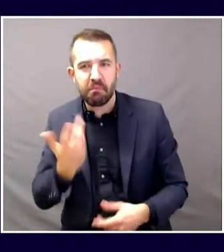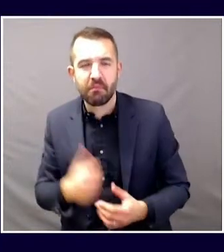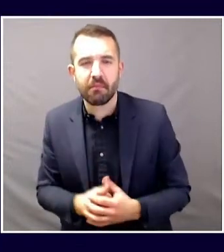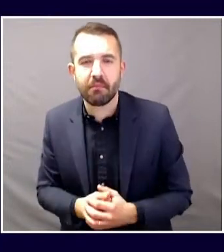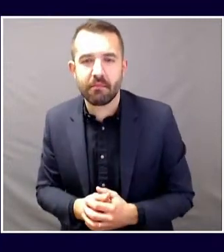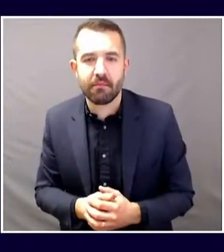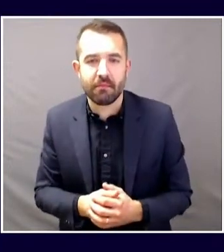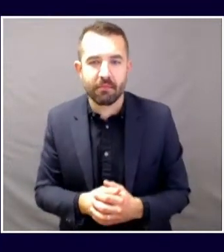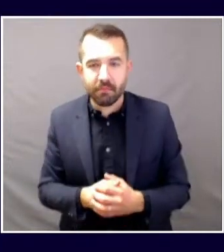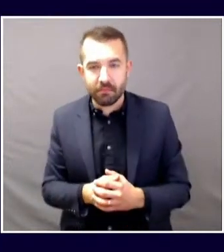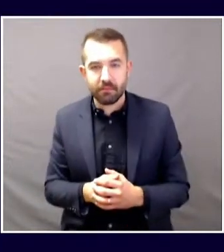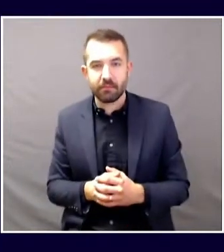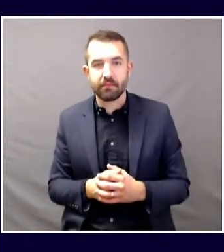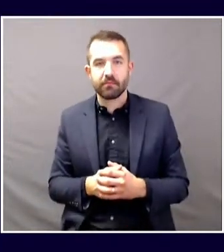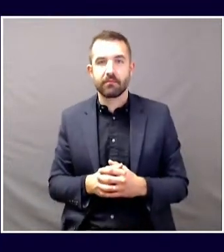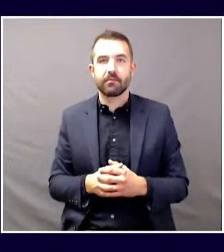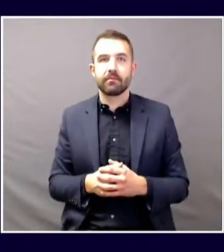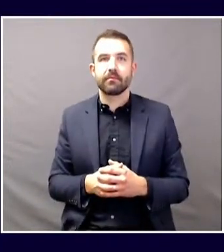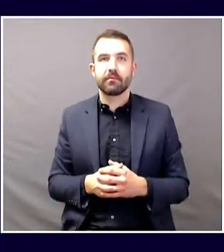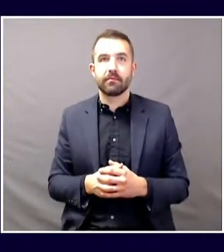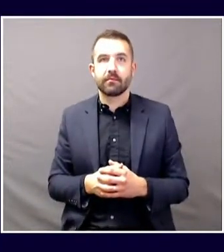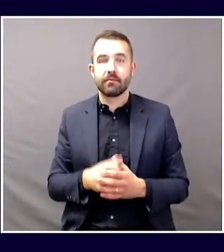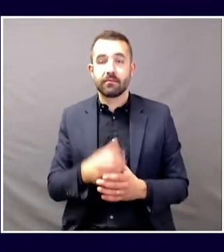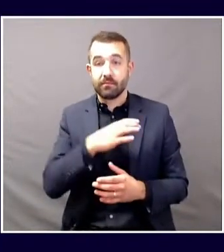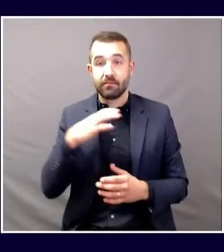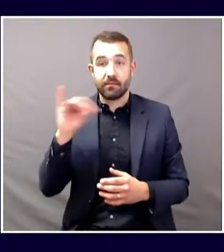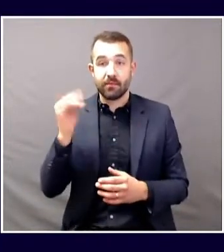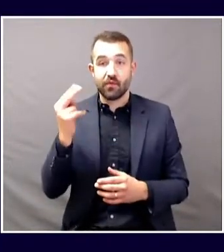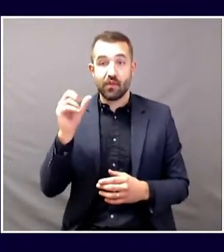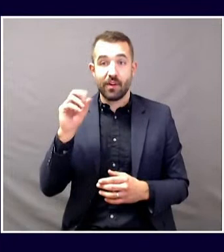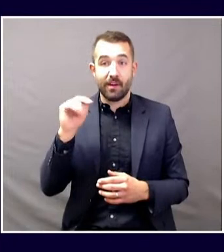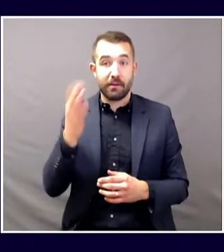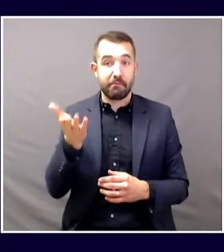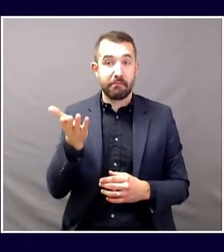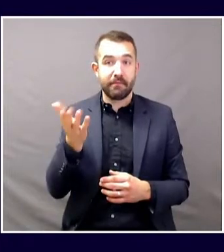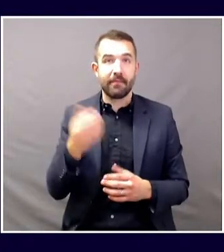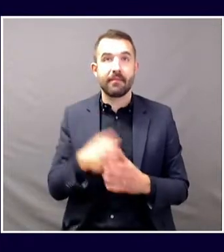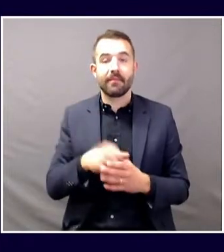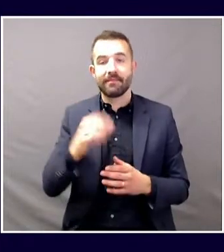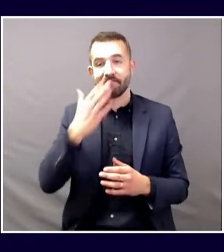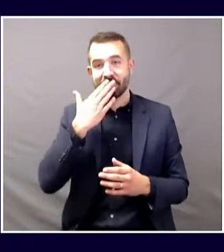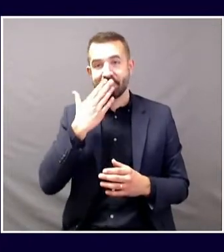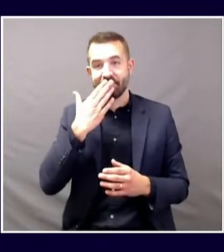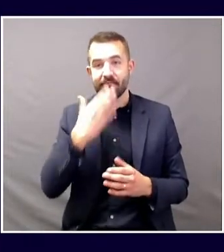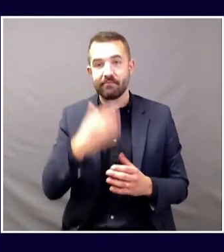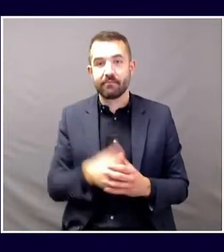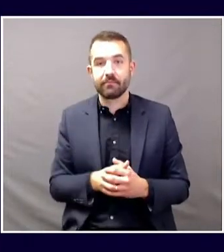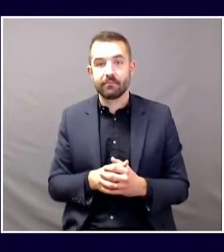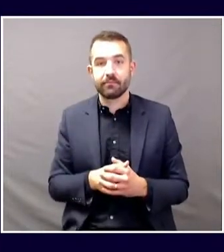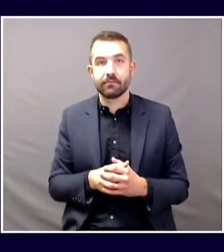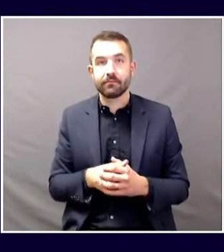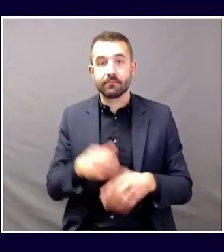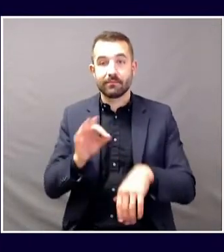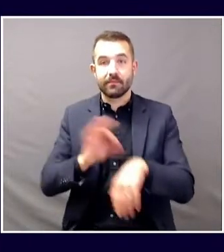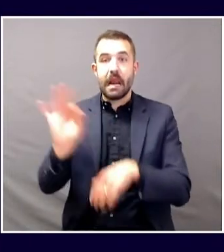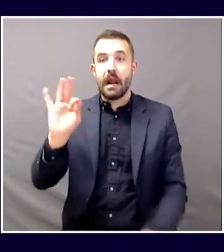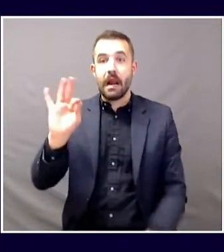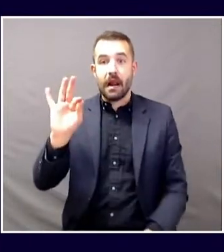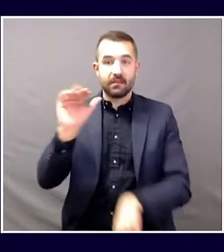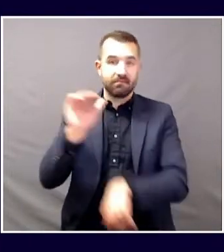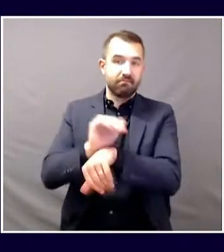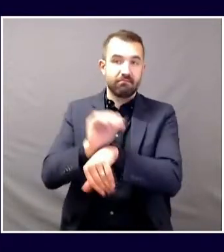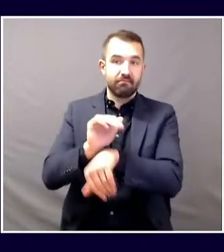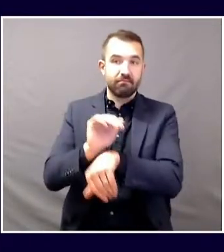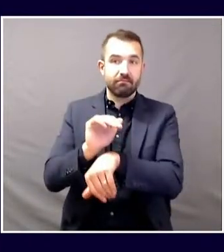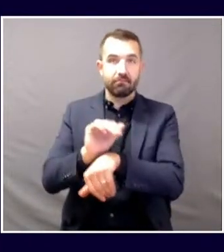you? Yeah, thank you, Dr. Shah. You know, I'm not sure that 9 p.m. is a particular